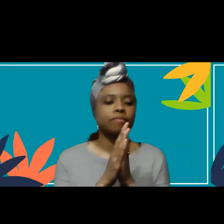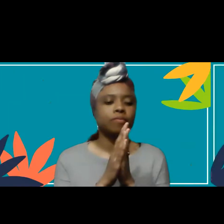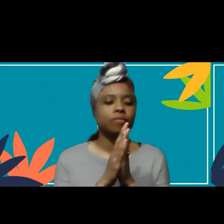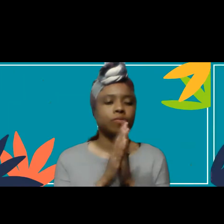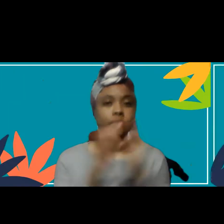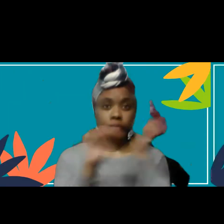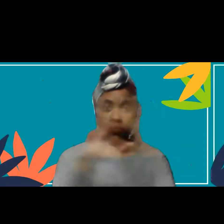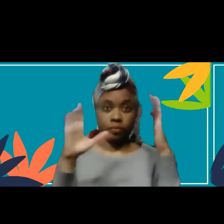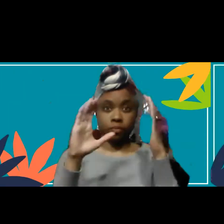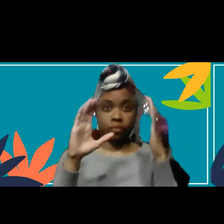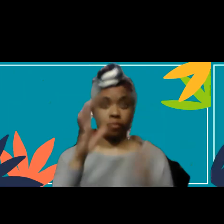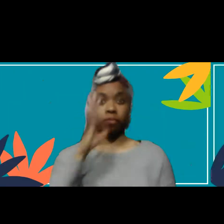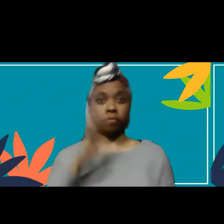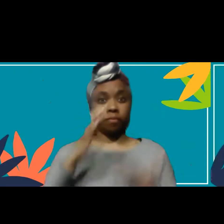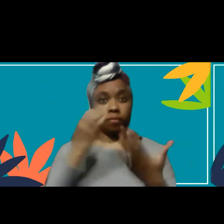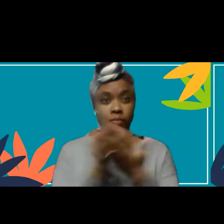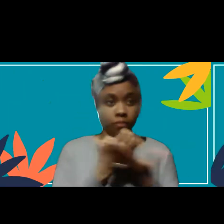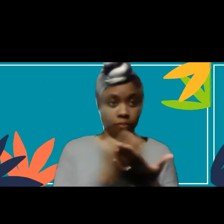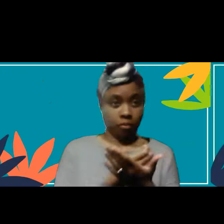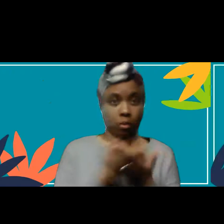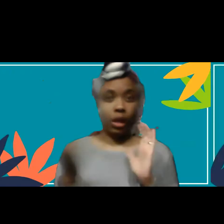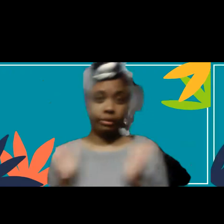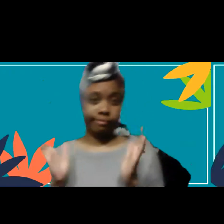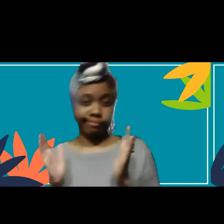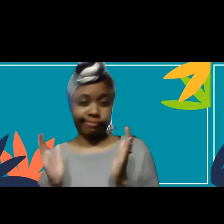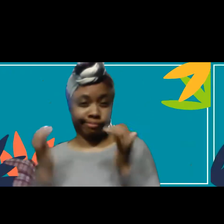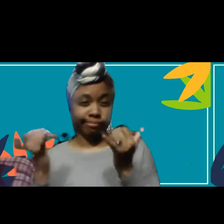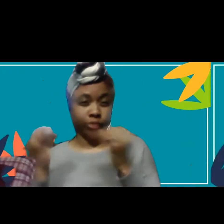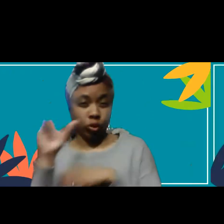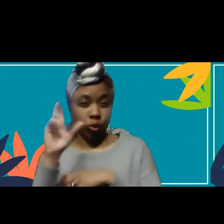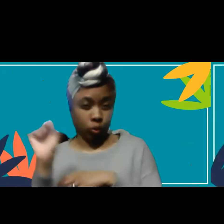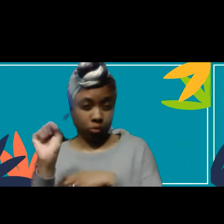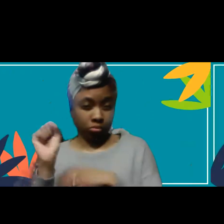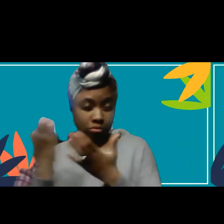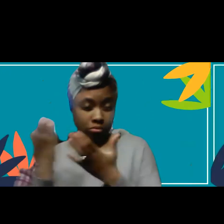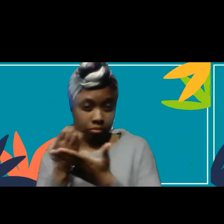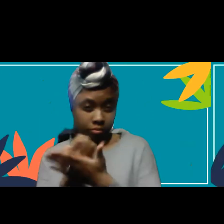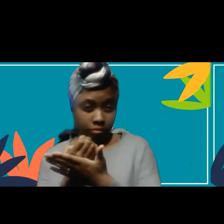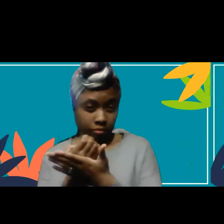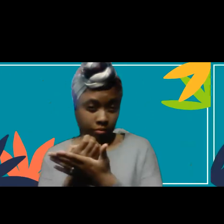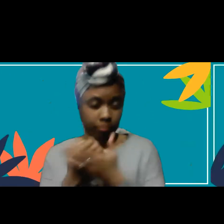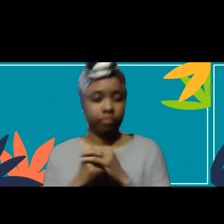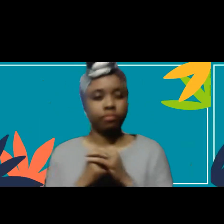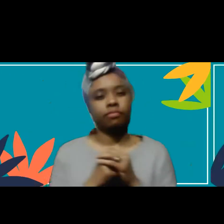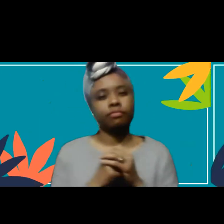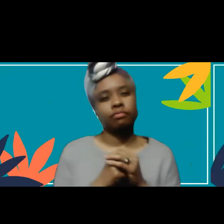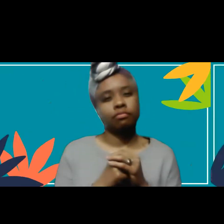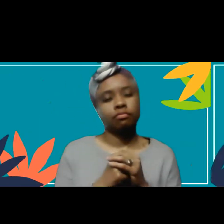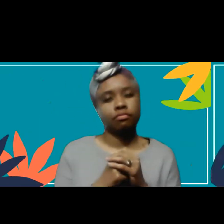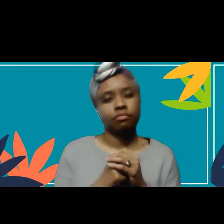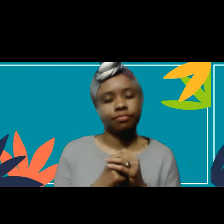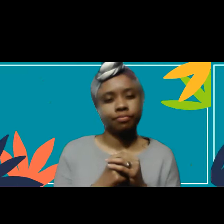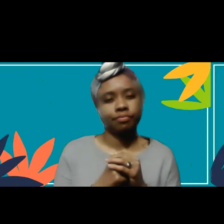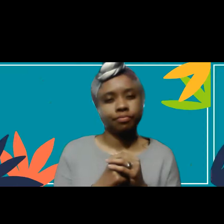feminist economy compared to our current economy that we're in, we're talking about nothing short of